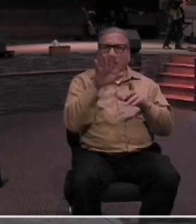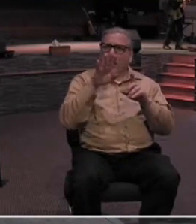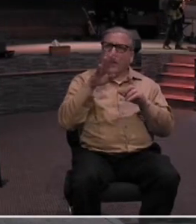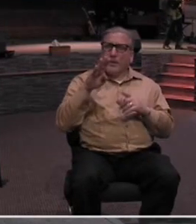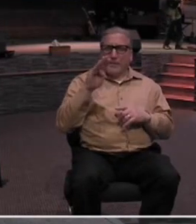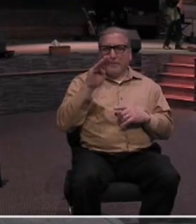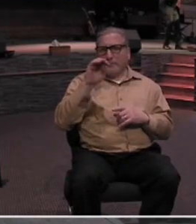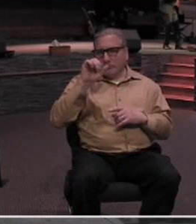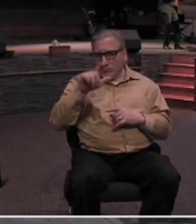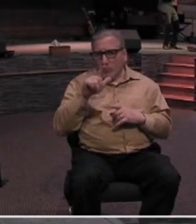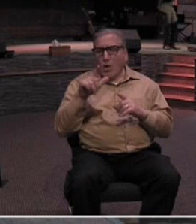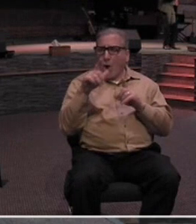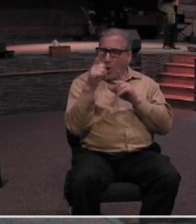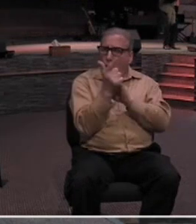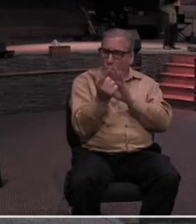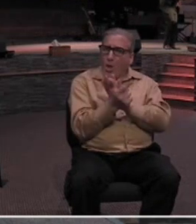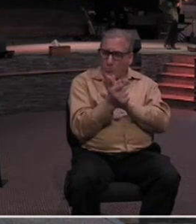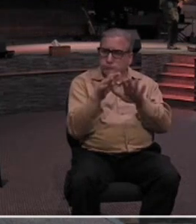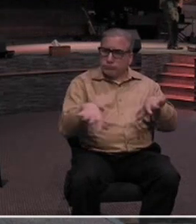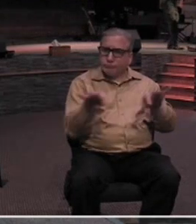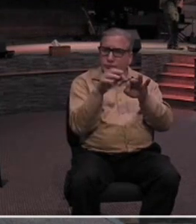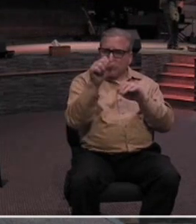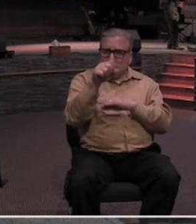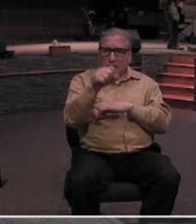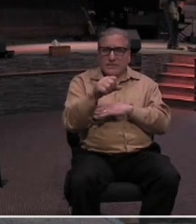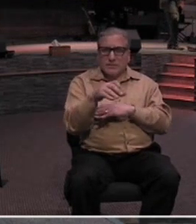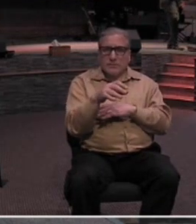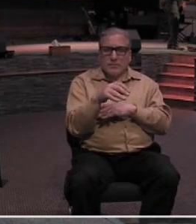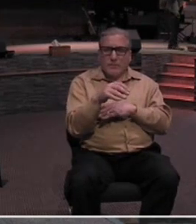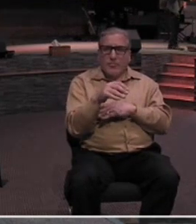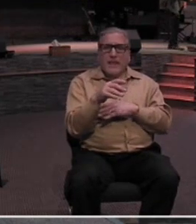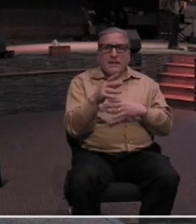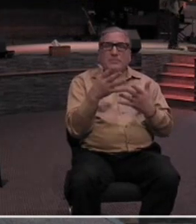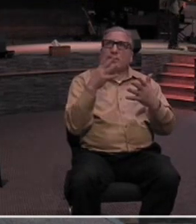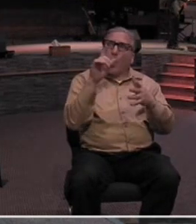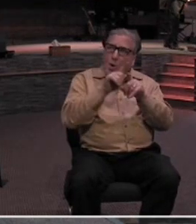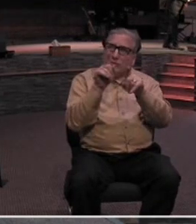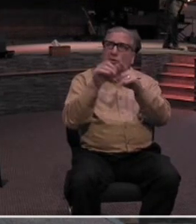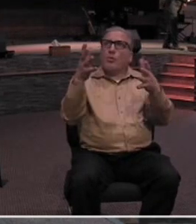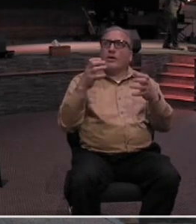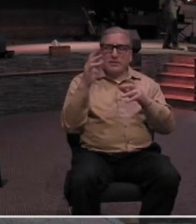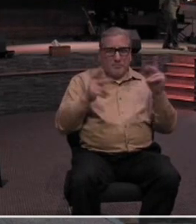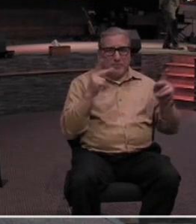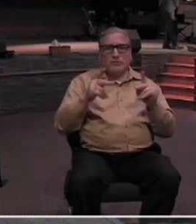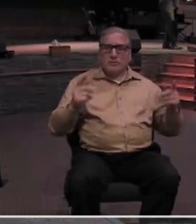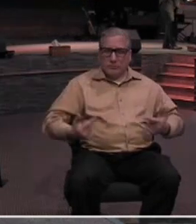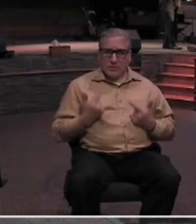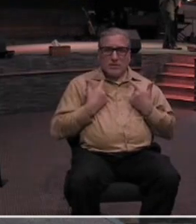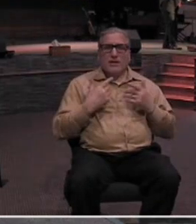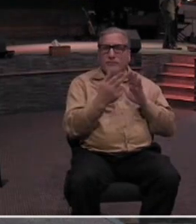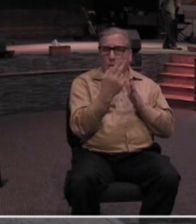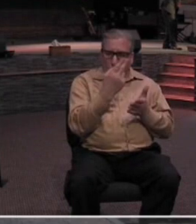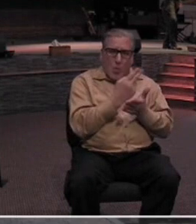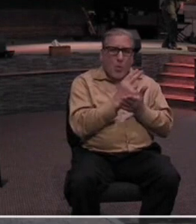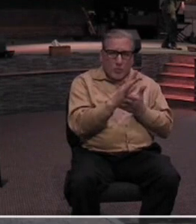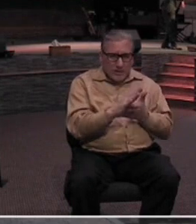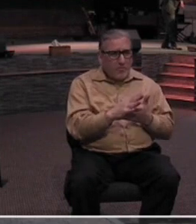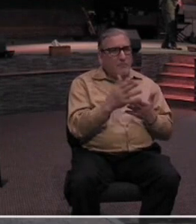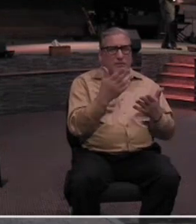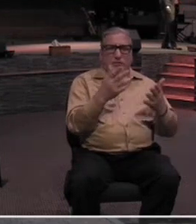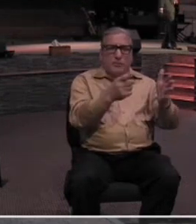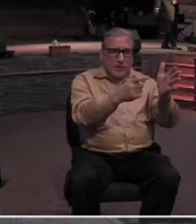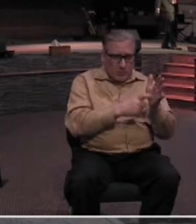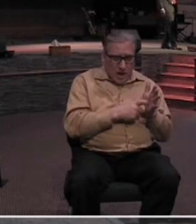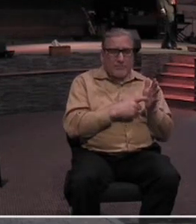still intact, as well as His desire for His people to live holy. But the requirement to be circumcised and to eat